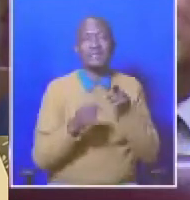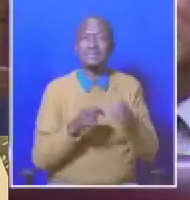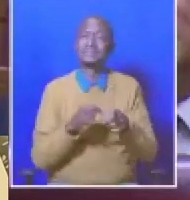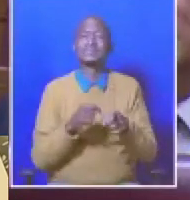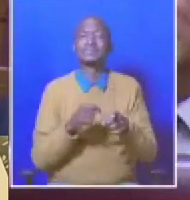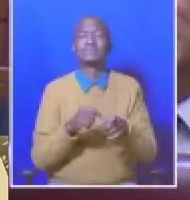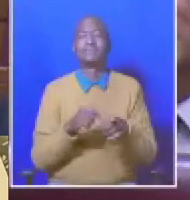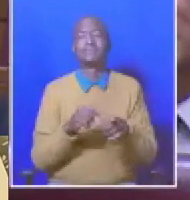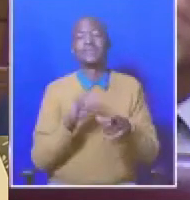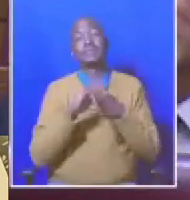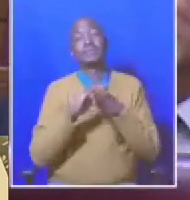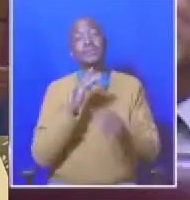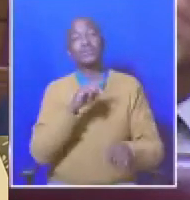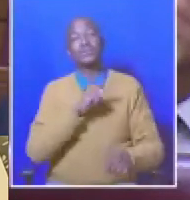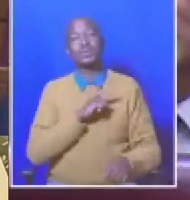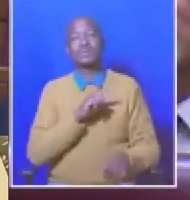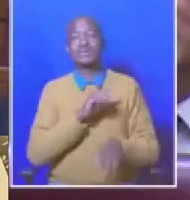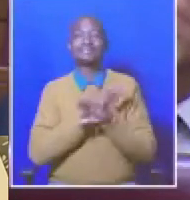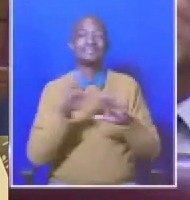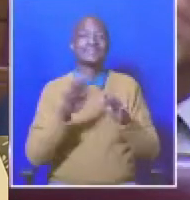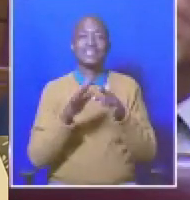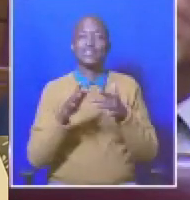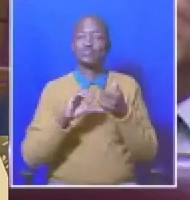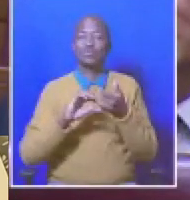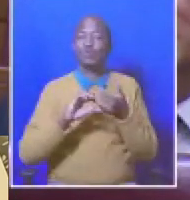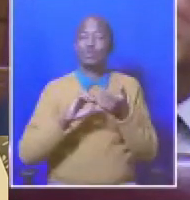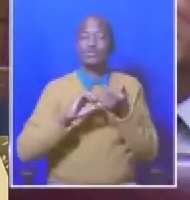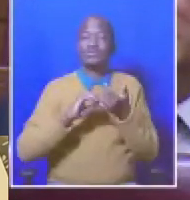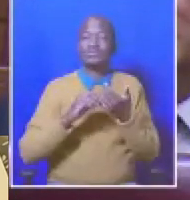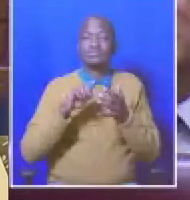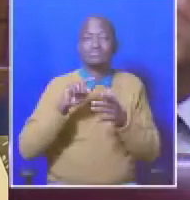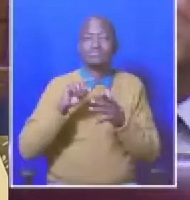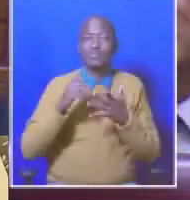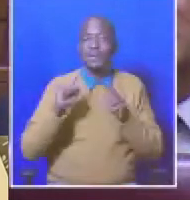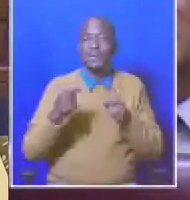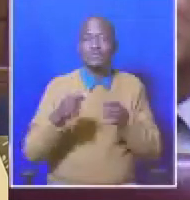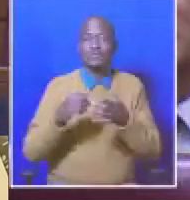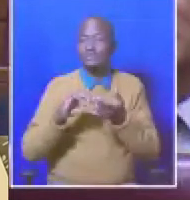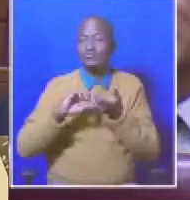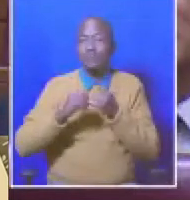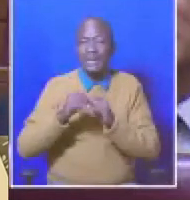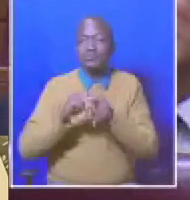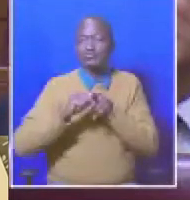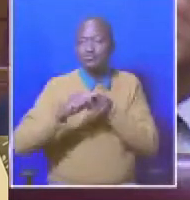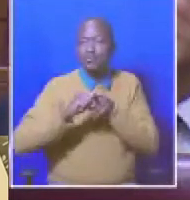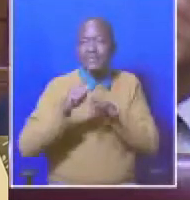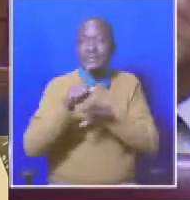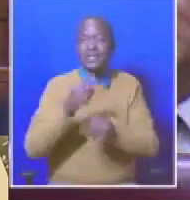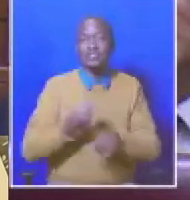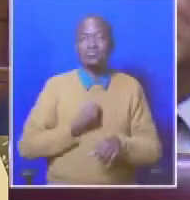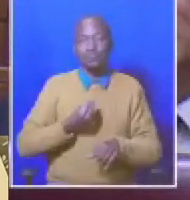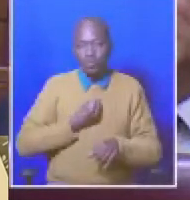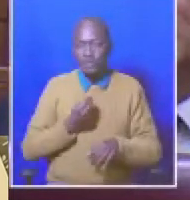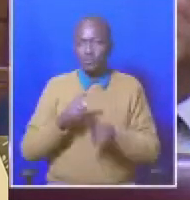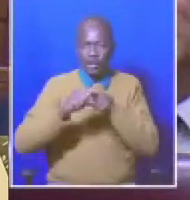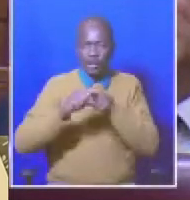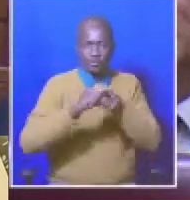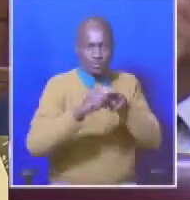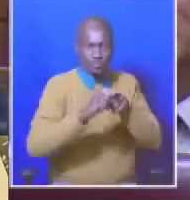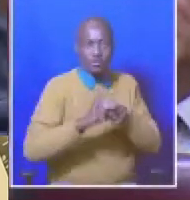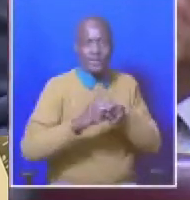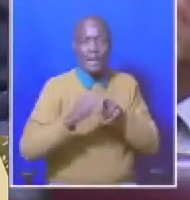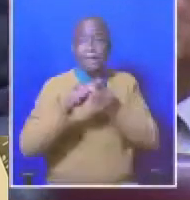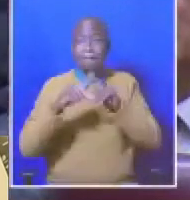there is absolutely no point in training the youth in these crucial roles if there are no jobs for them once they